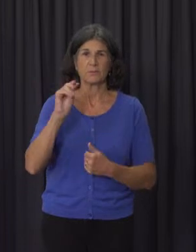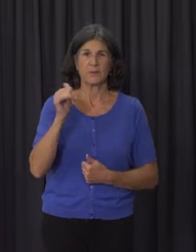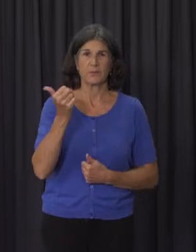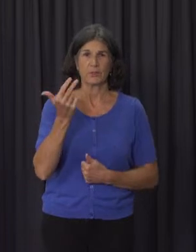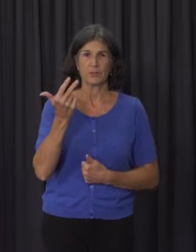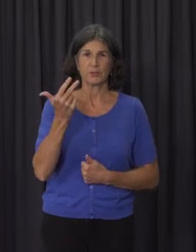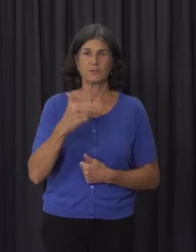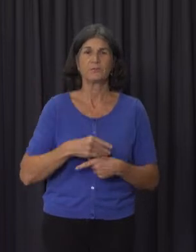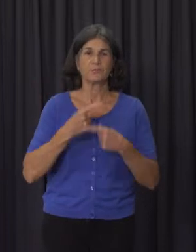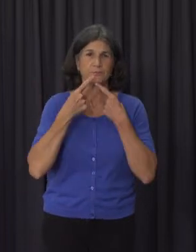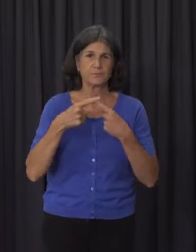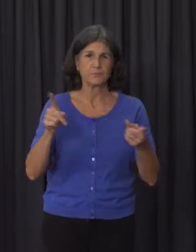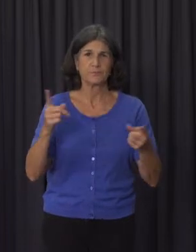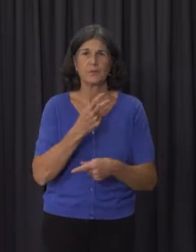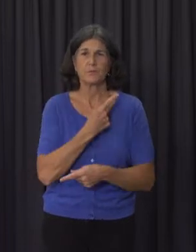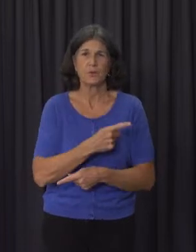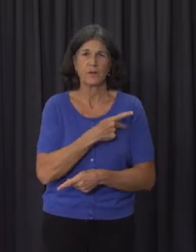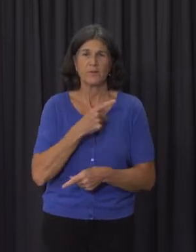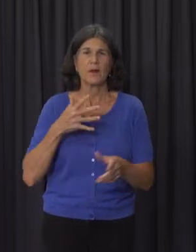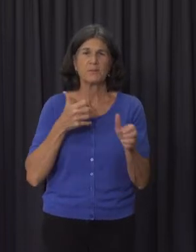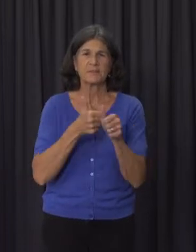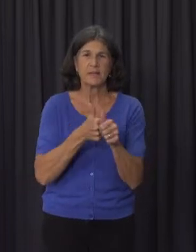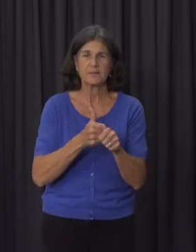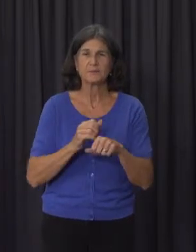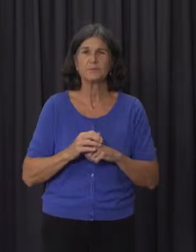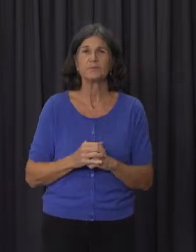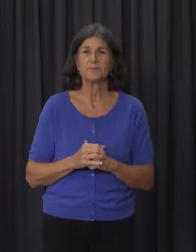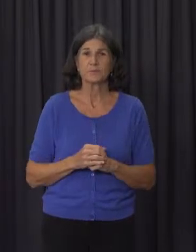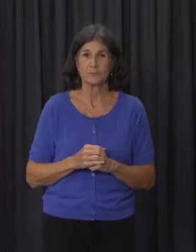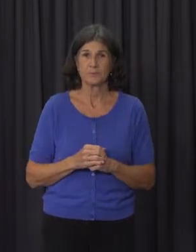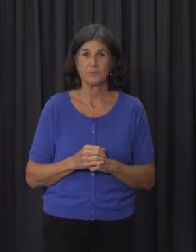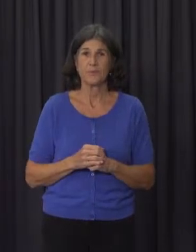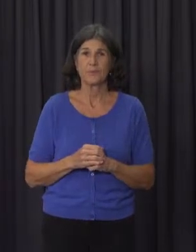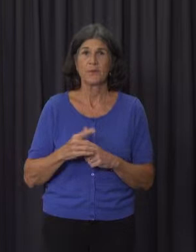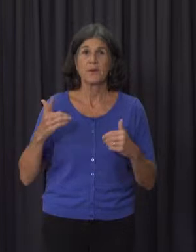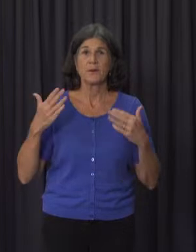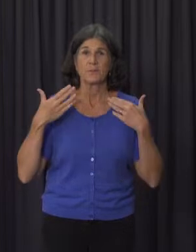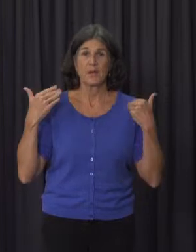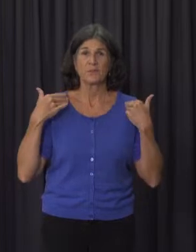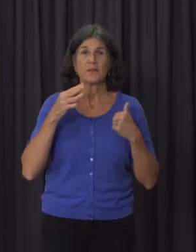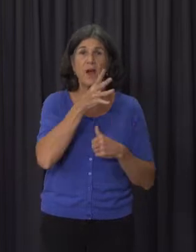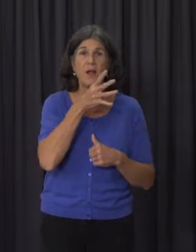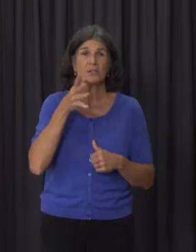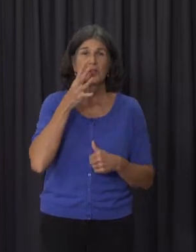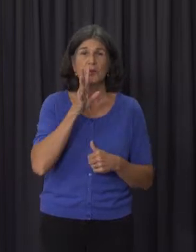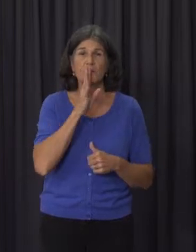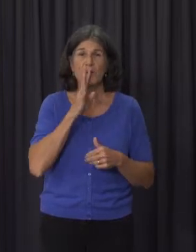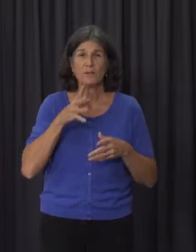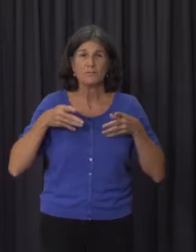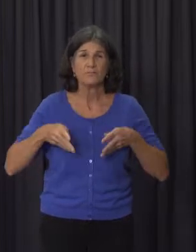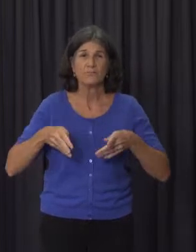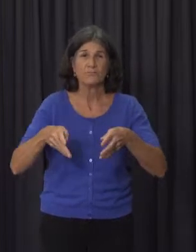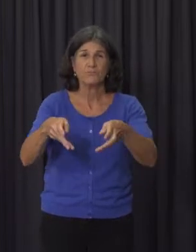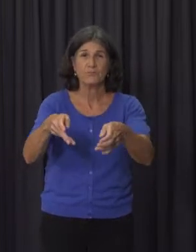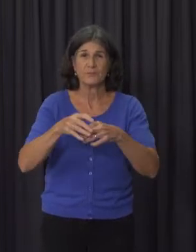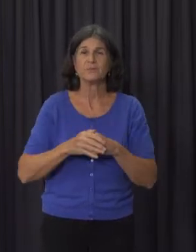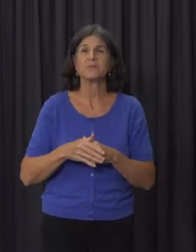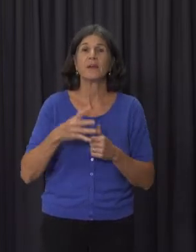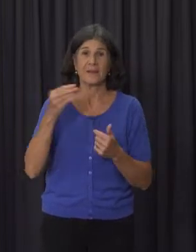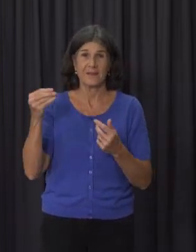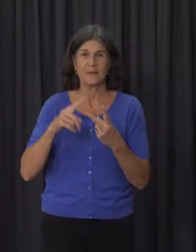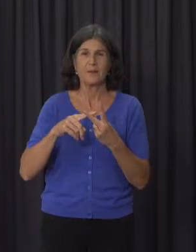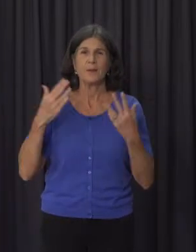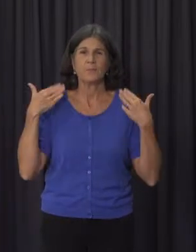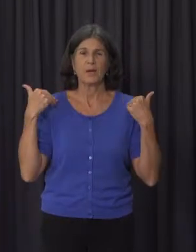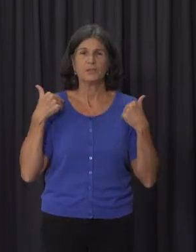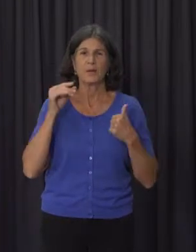and Irrigation and the Minister of Public Safety and Emergency Services are joining us from Calgary. We also have officials from Alberta